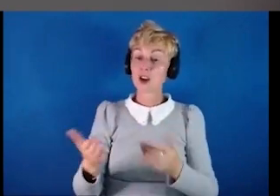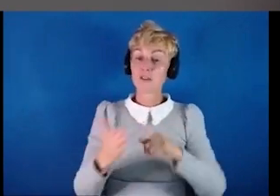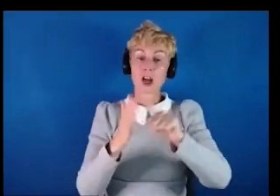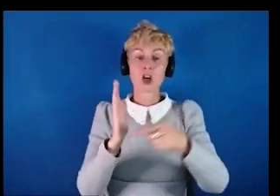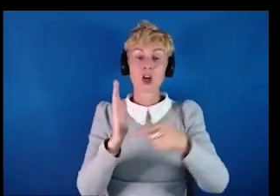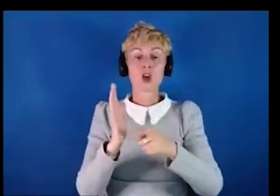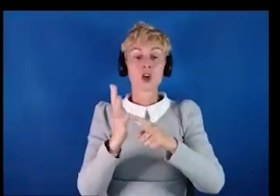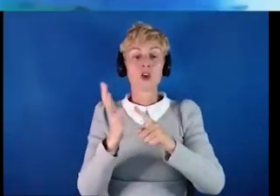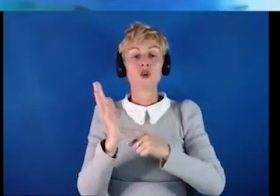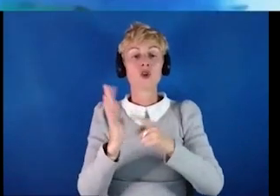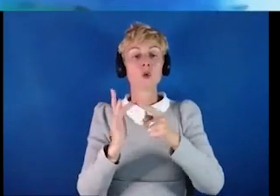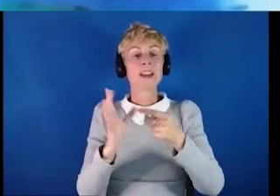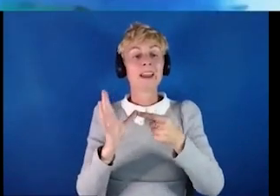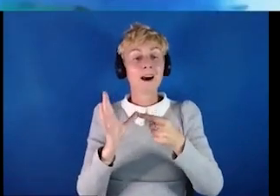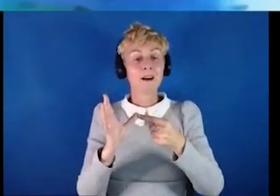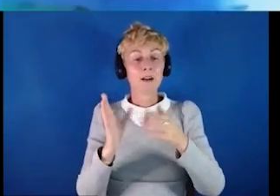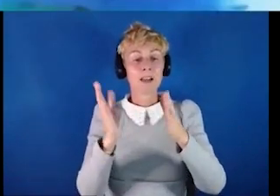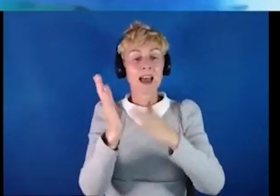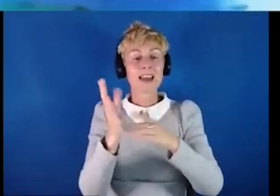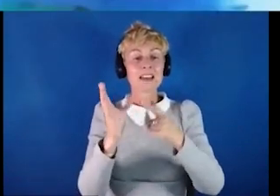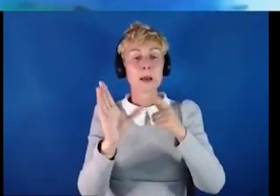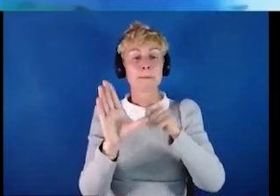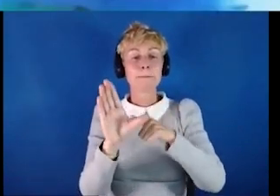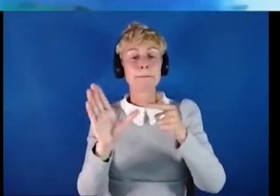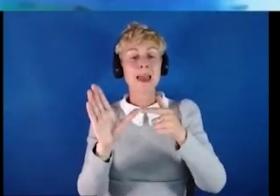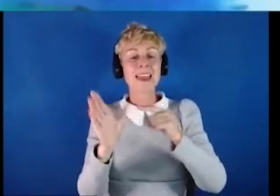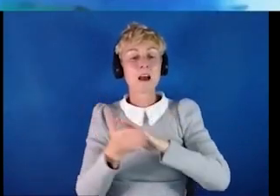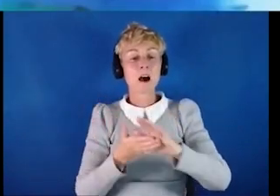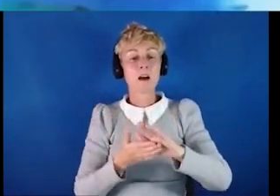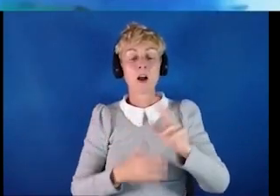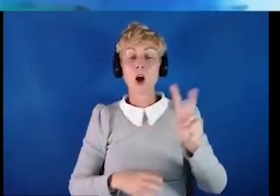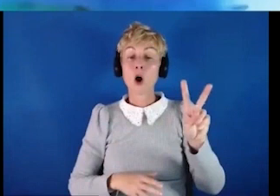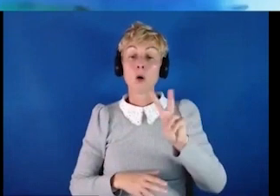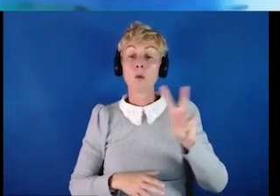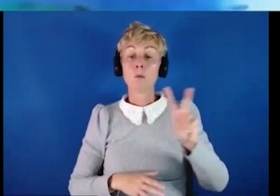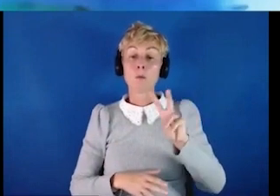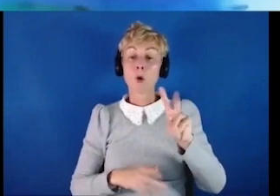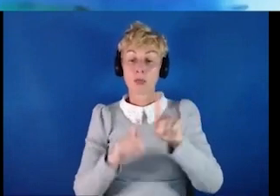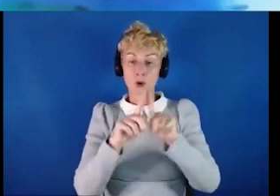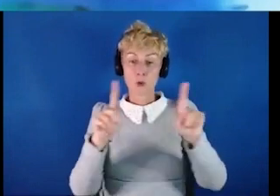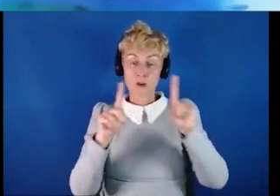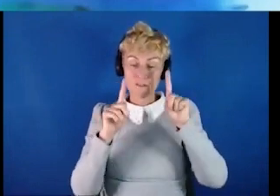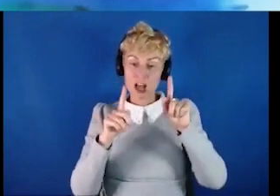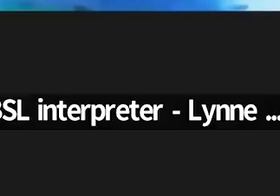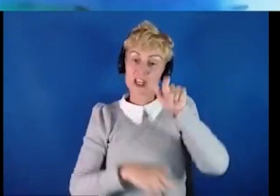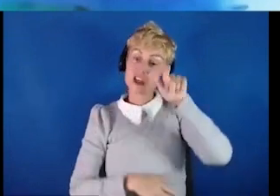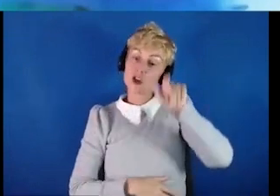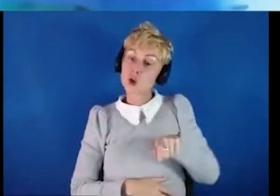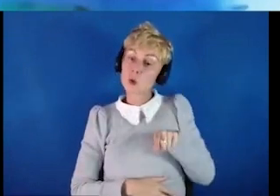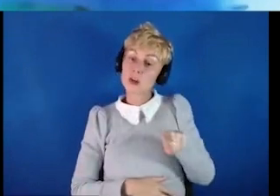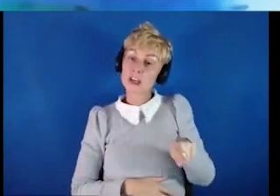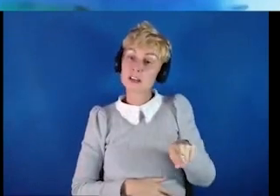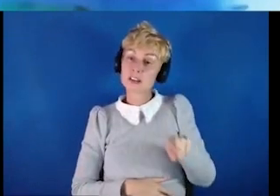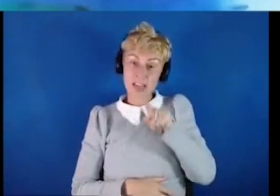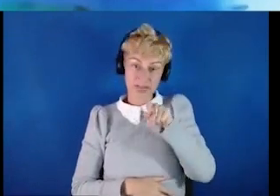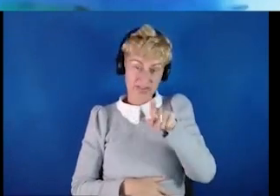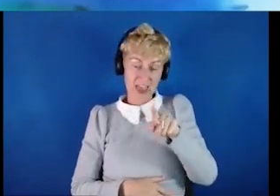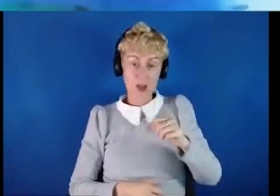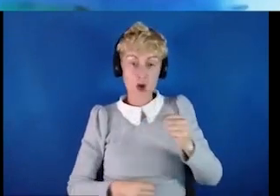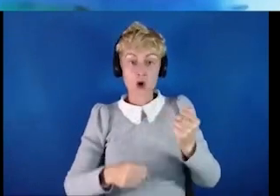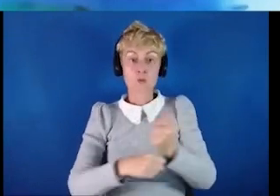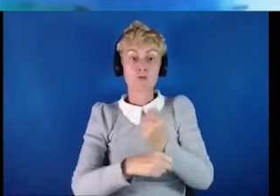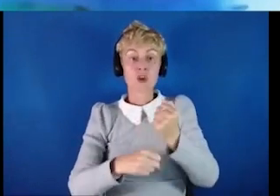and Maya, both of them undergraduate students who just this summer produced content for